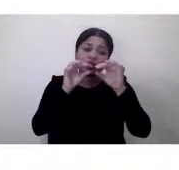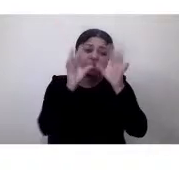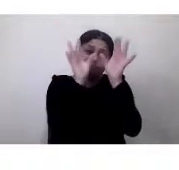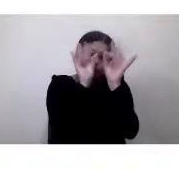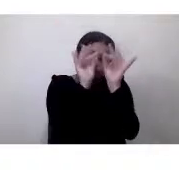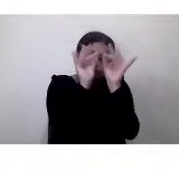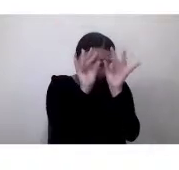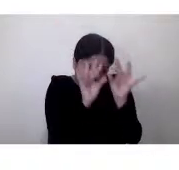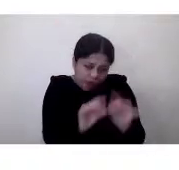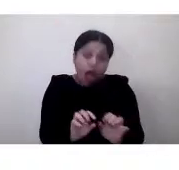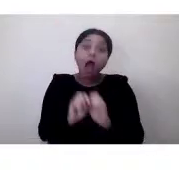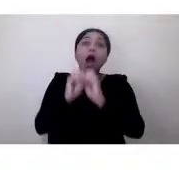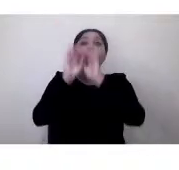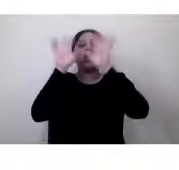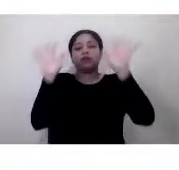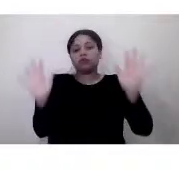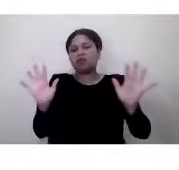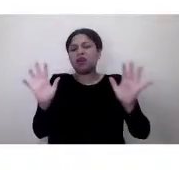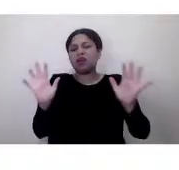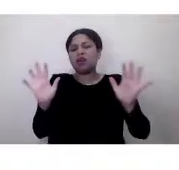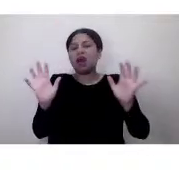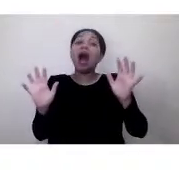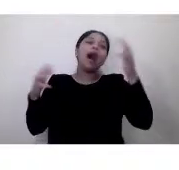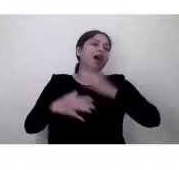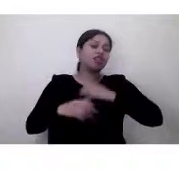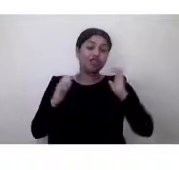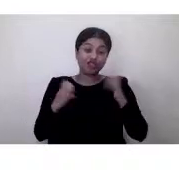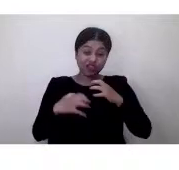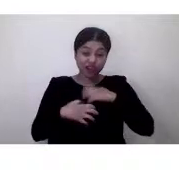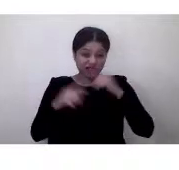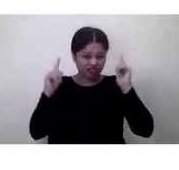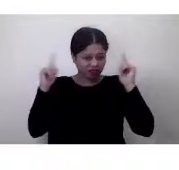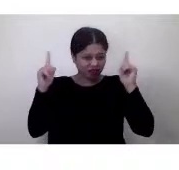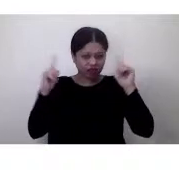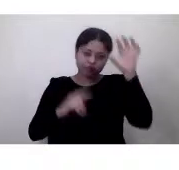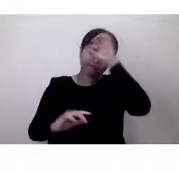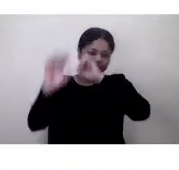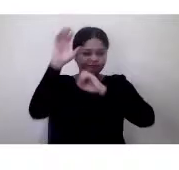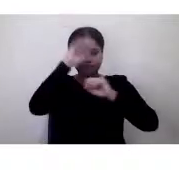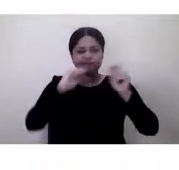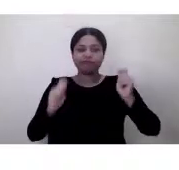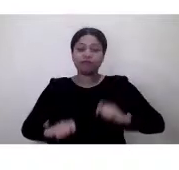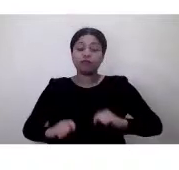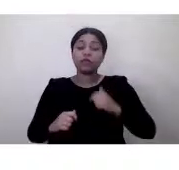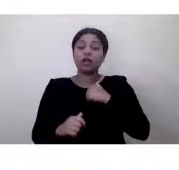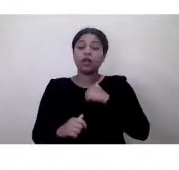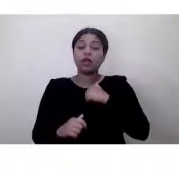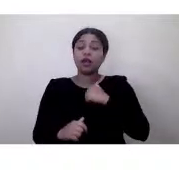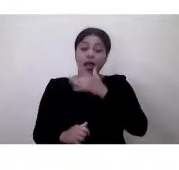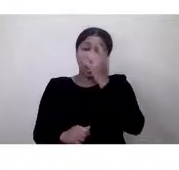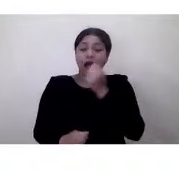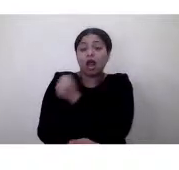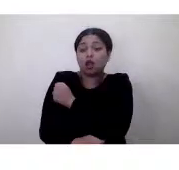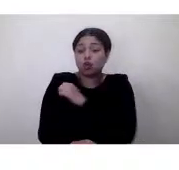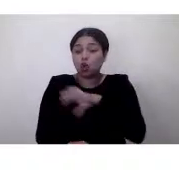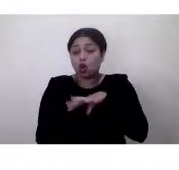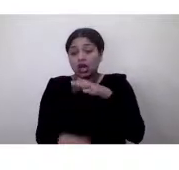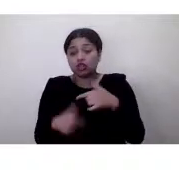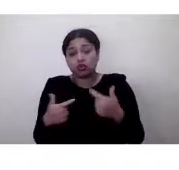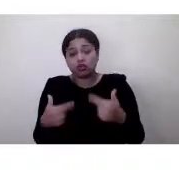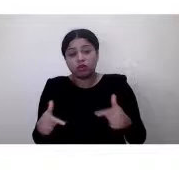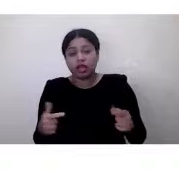students are put off when we talk about climate because the topic is depressing a little bit. So take a